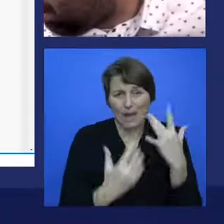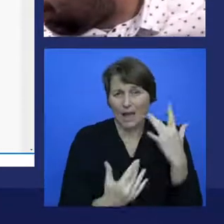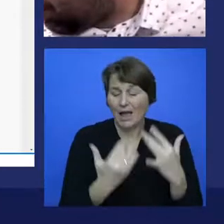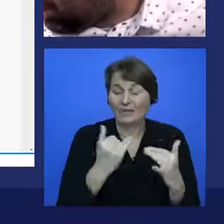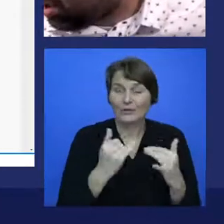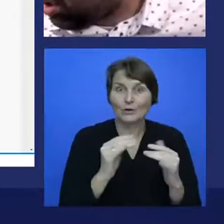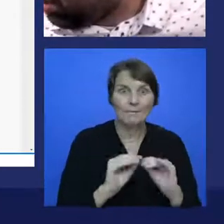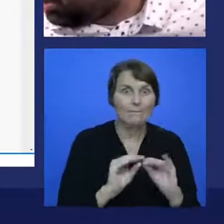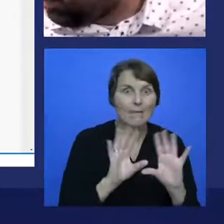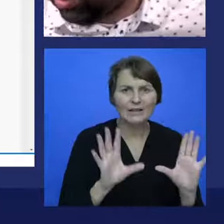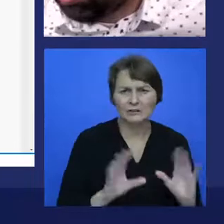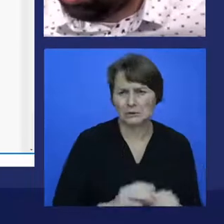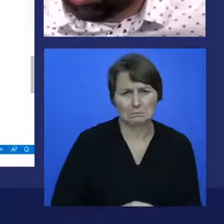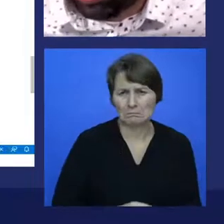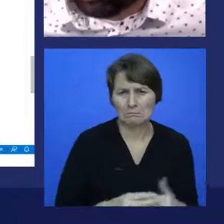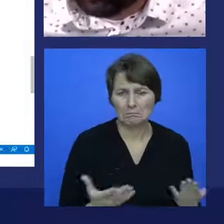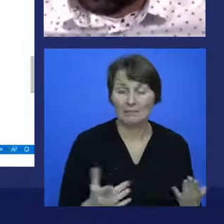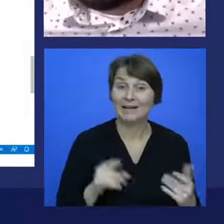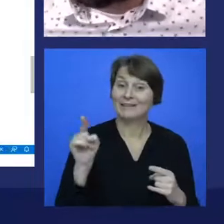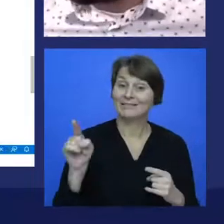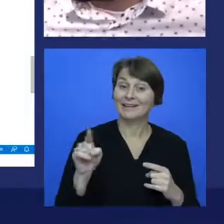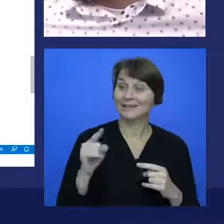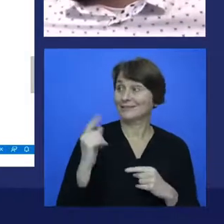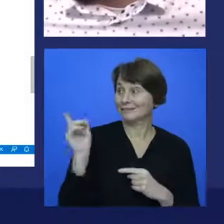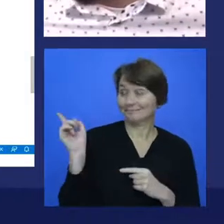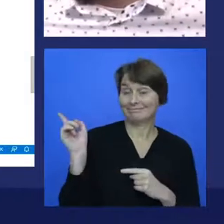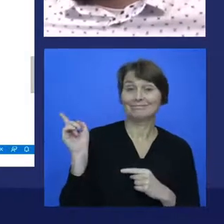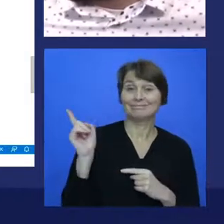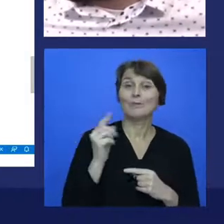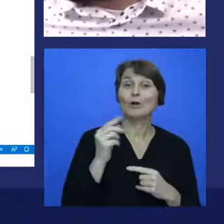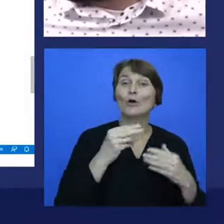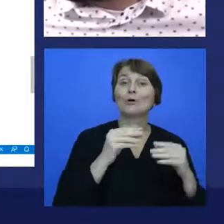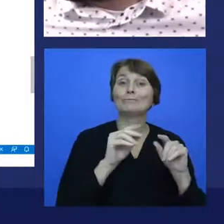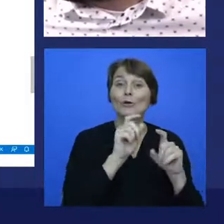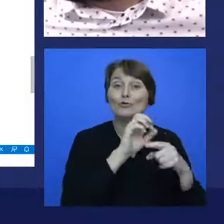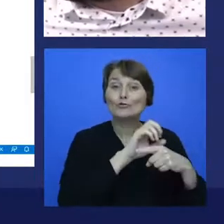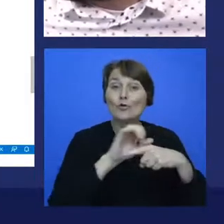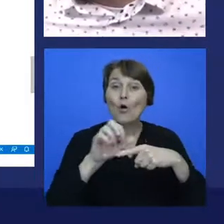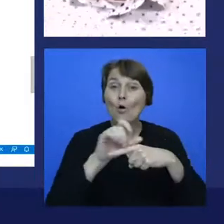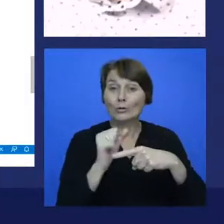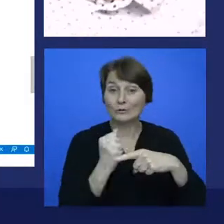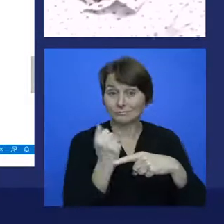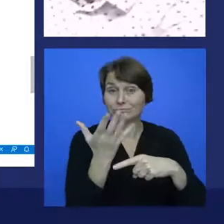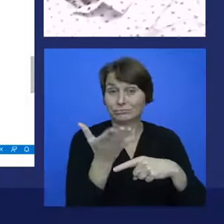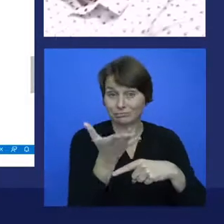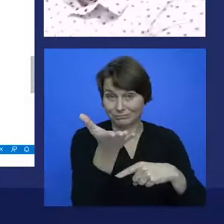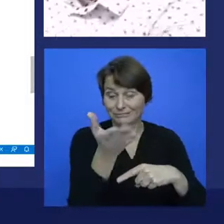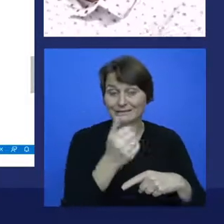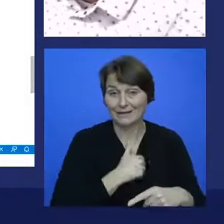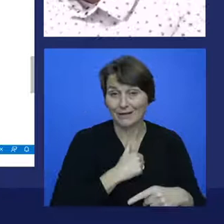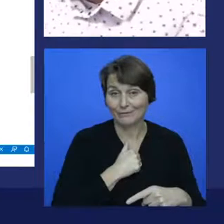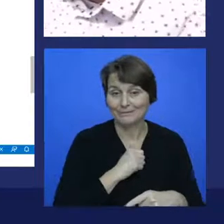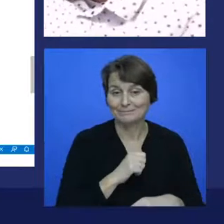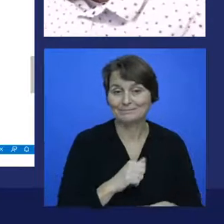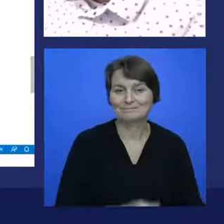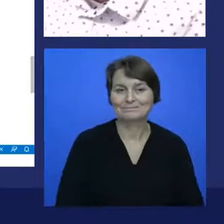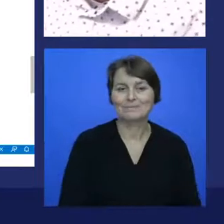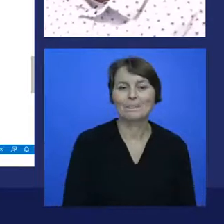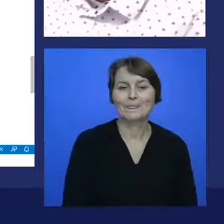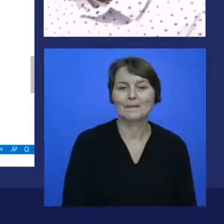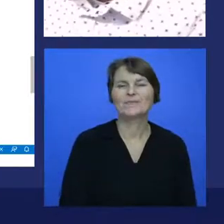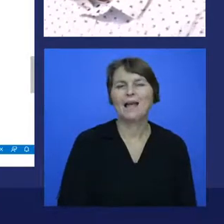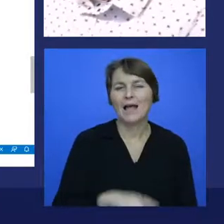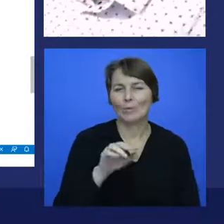magicalness at all. And by the way, this code is available. You can go look at it. Let me bring it over here so you can find it. So github.com.